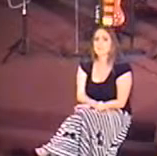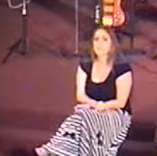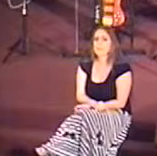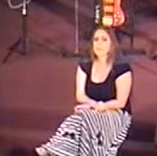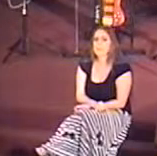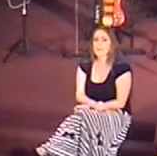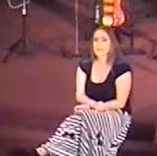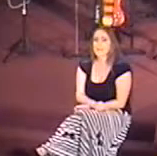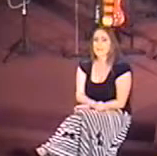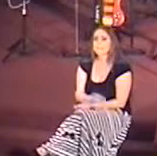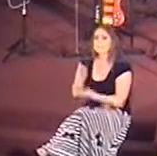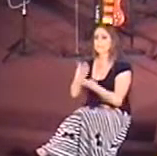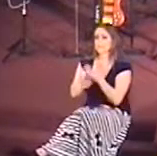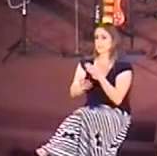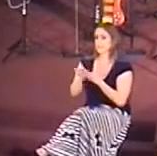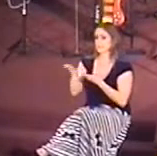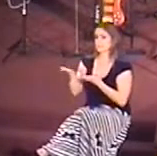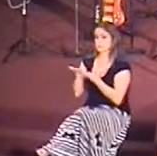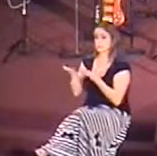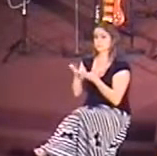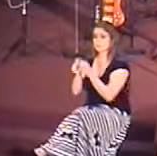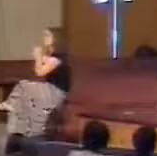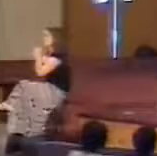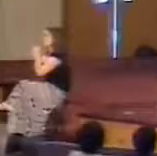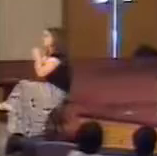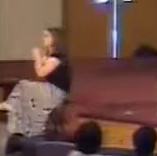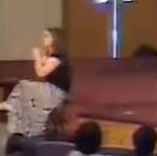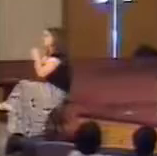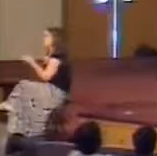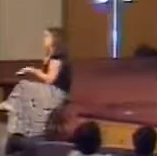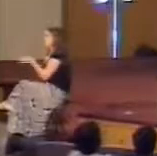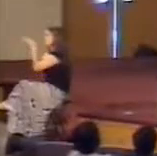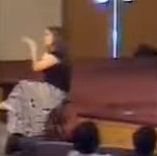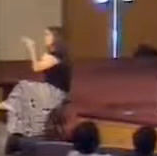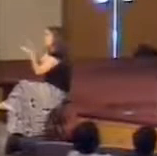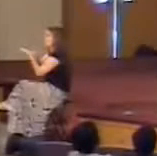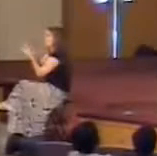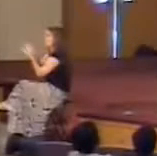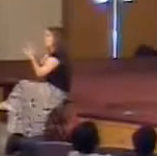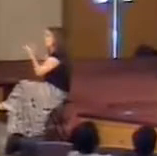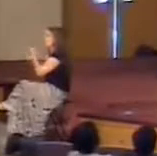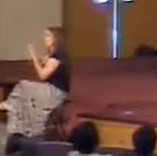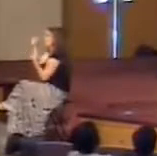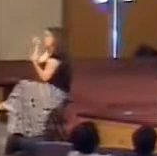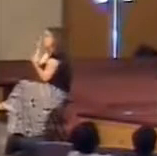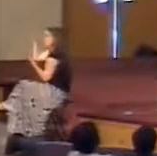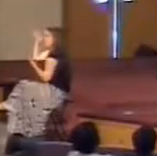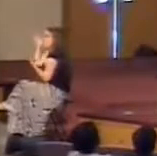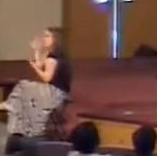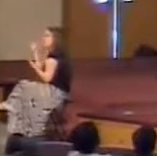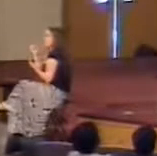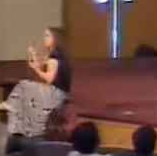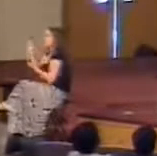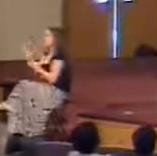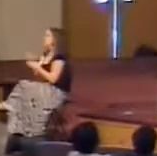hands serving and worshiping? Do I lift up holy hands to God? Or did I use it all for me?